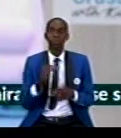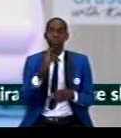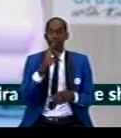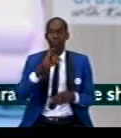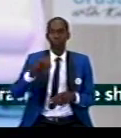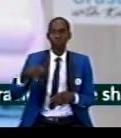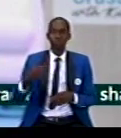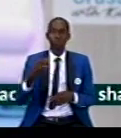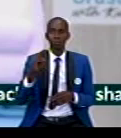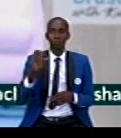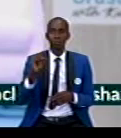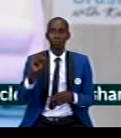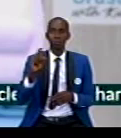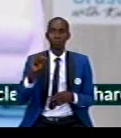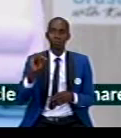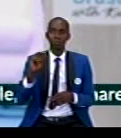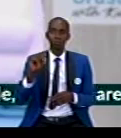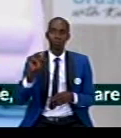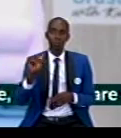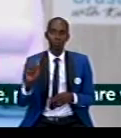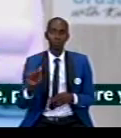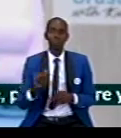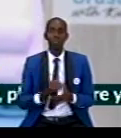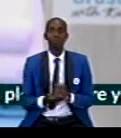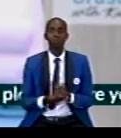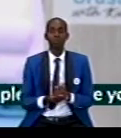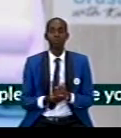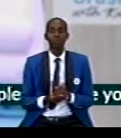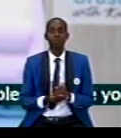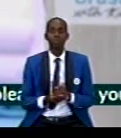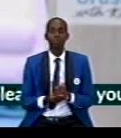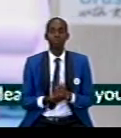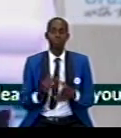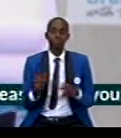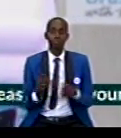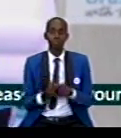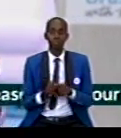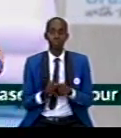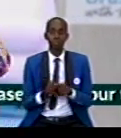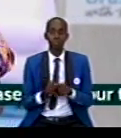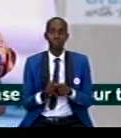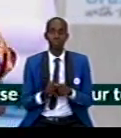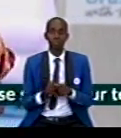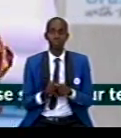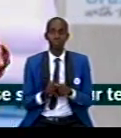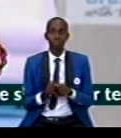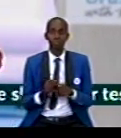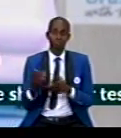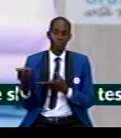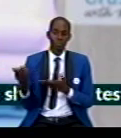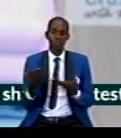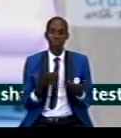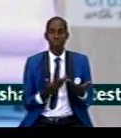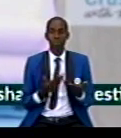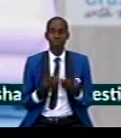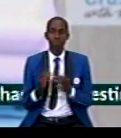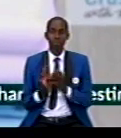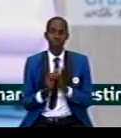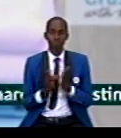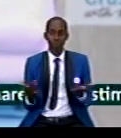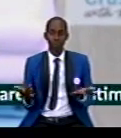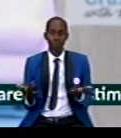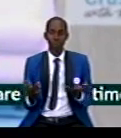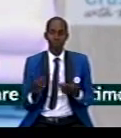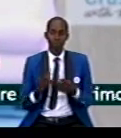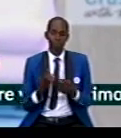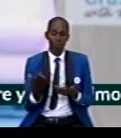State. So as I come, I bring my Bible to give pay my transport. I don't know that my set has